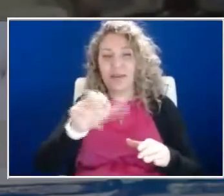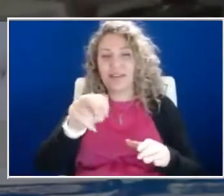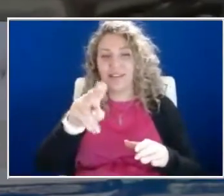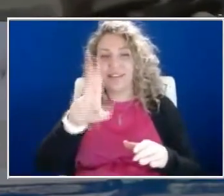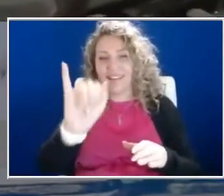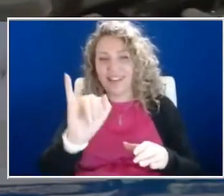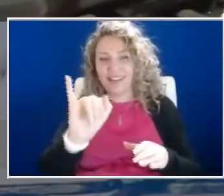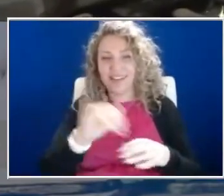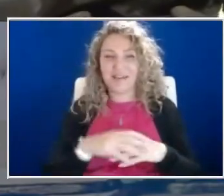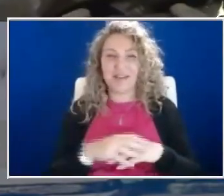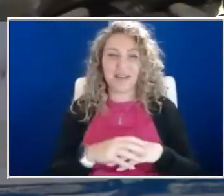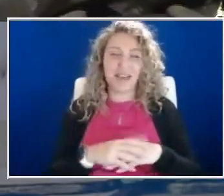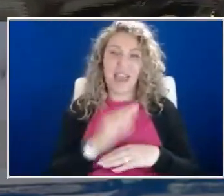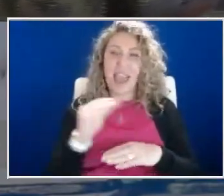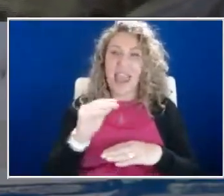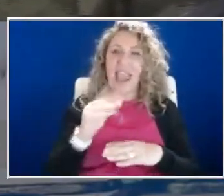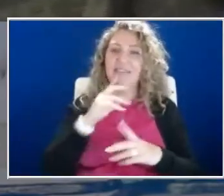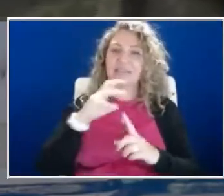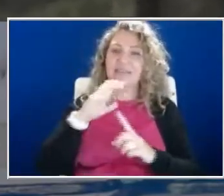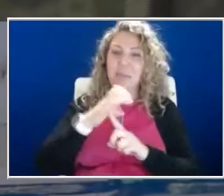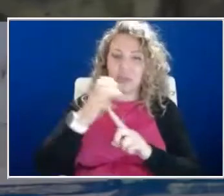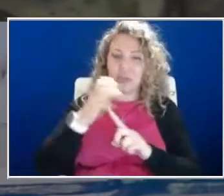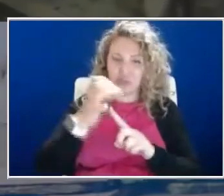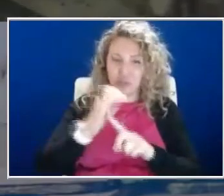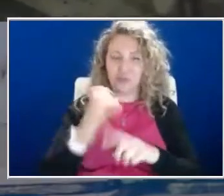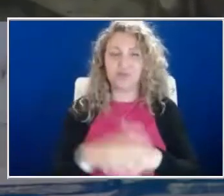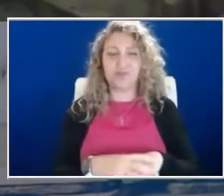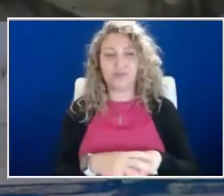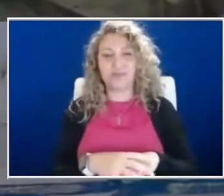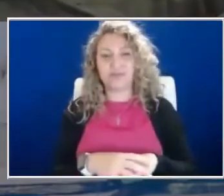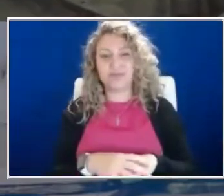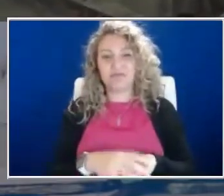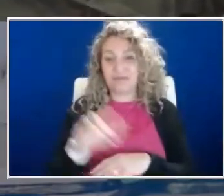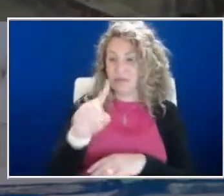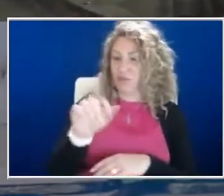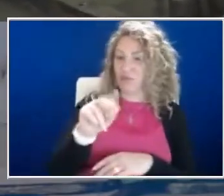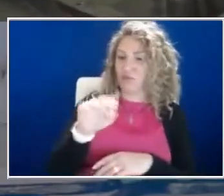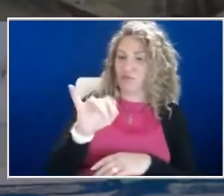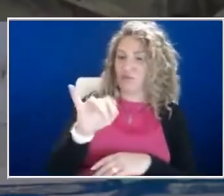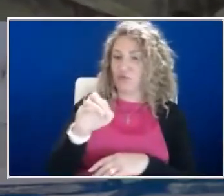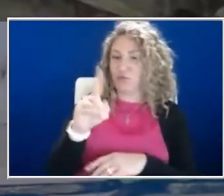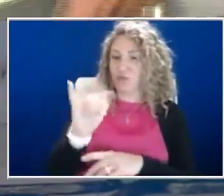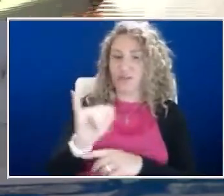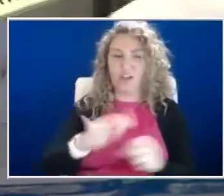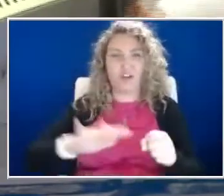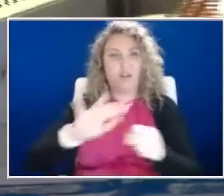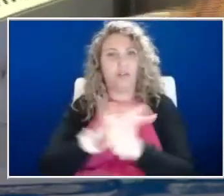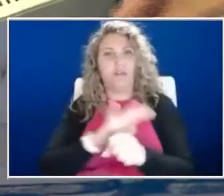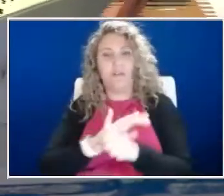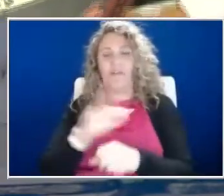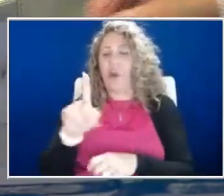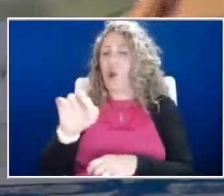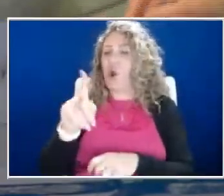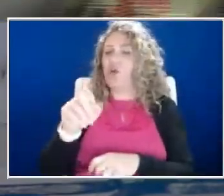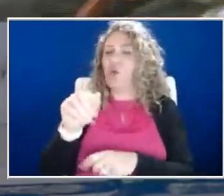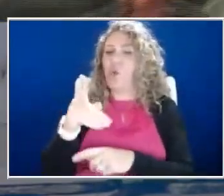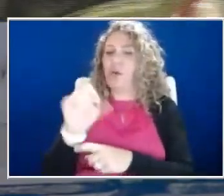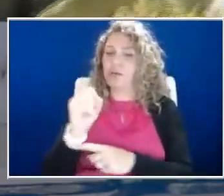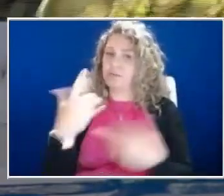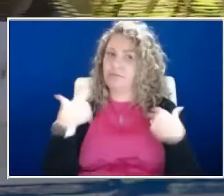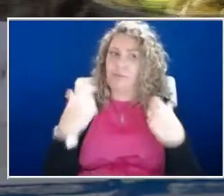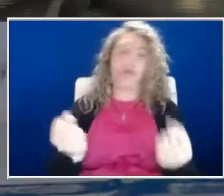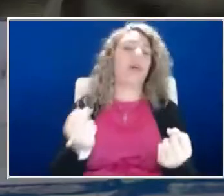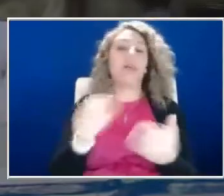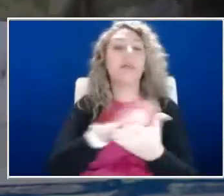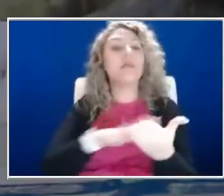and some mushrooms. Zucchinis are full of carotenoids, nice and healthy. Nice thing about this recipe is,